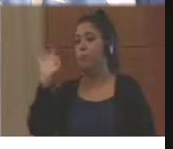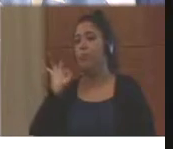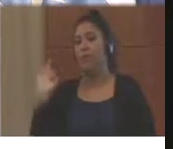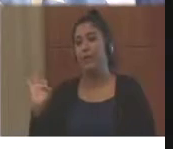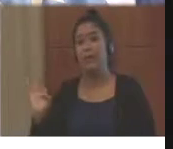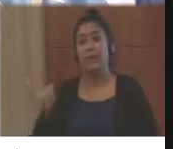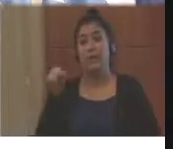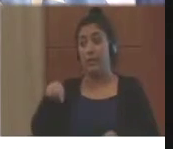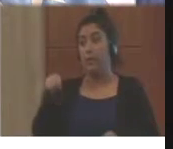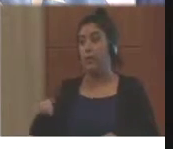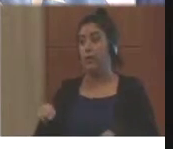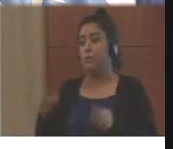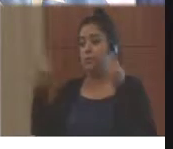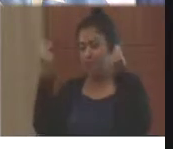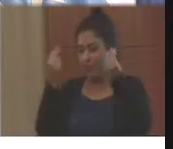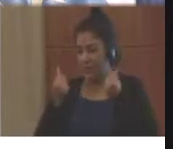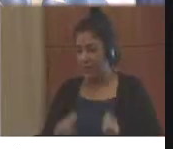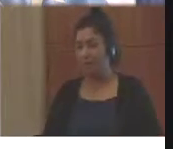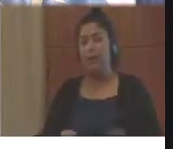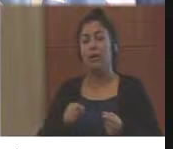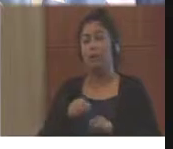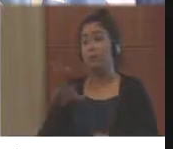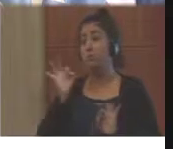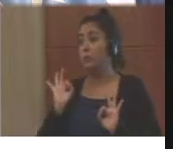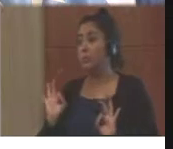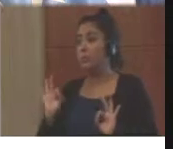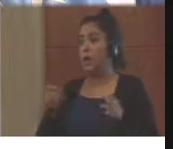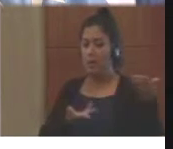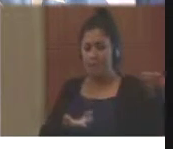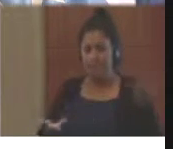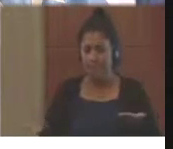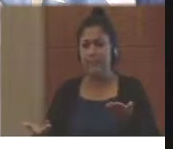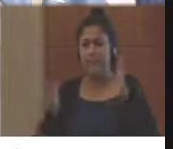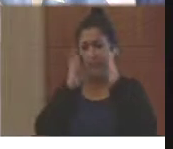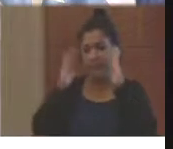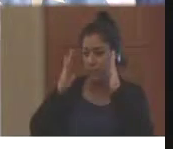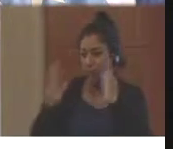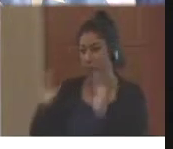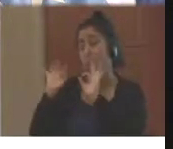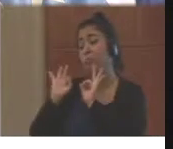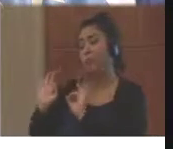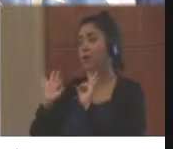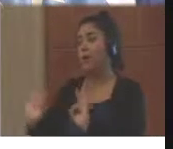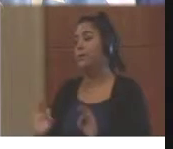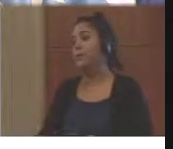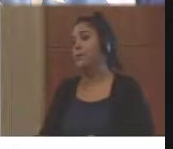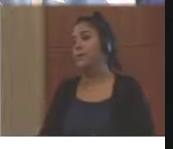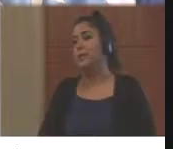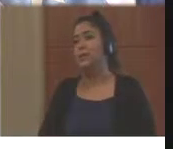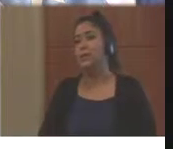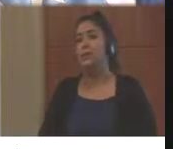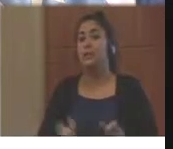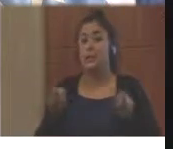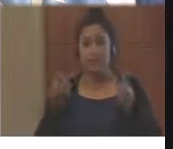calidad de hospitalidad que hemos tenido aquí en Guayaquil, Ecuador. That we've had here in Guayaquil, Ecuador.